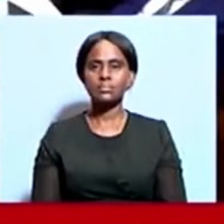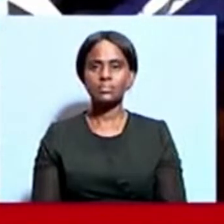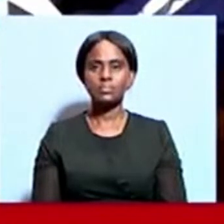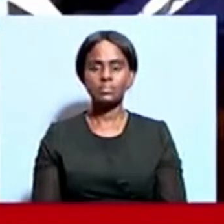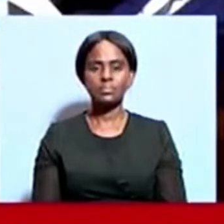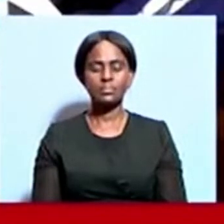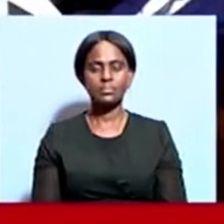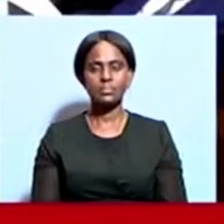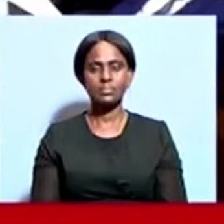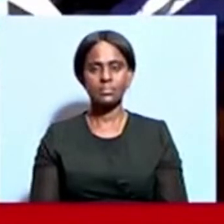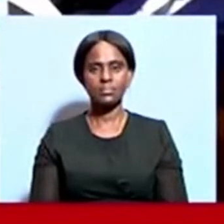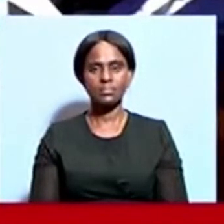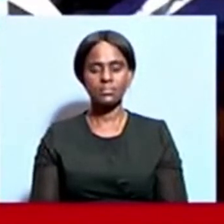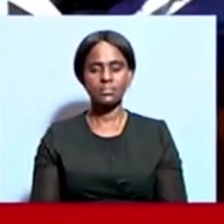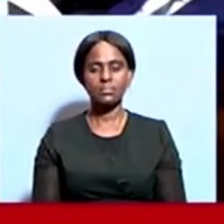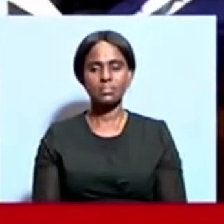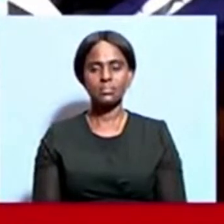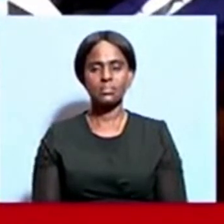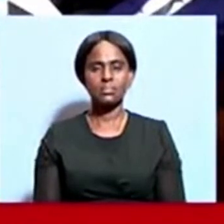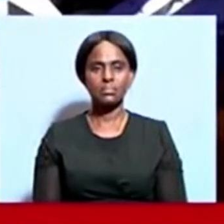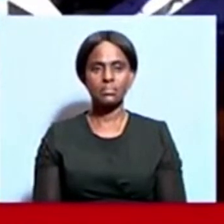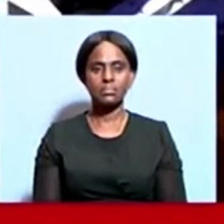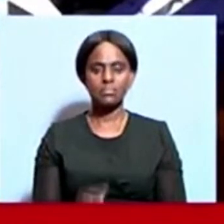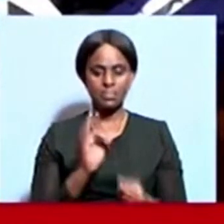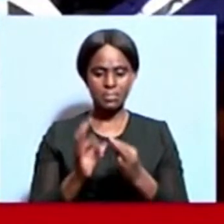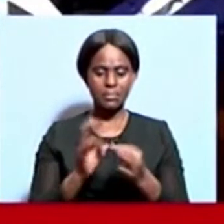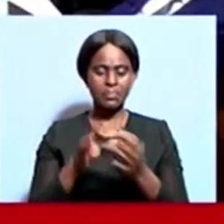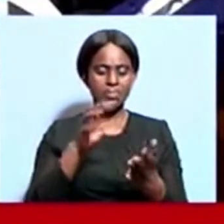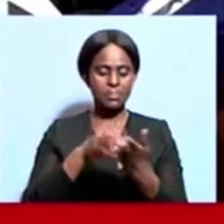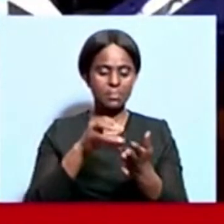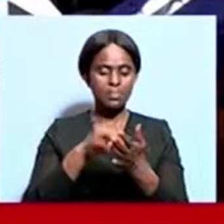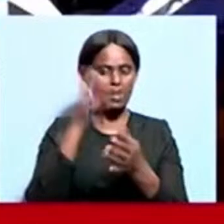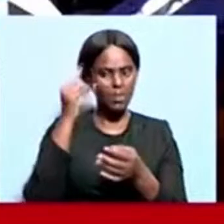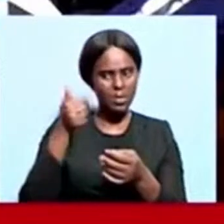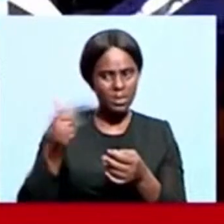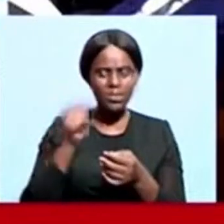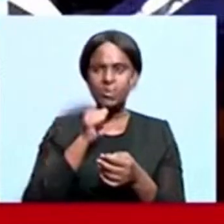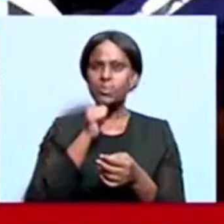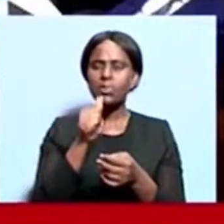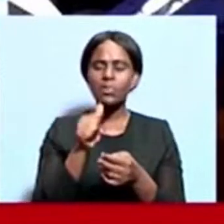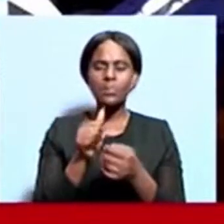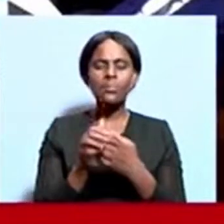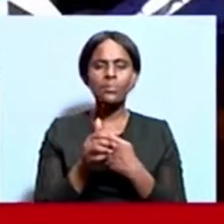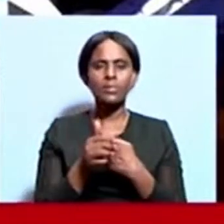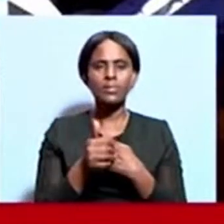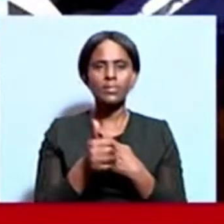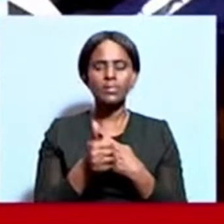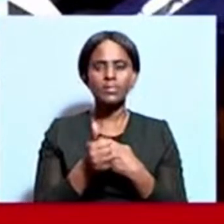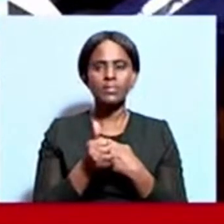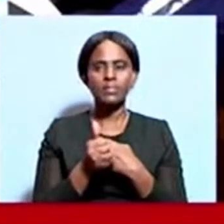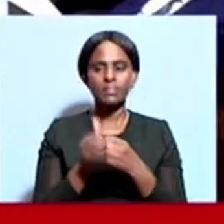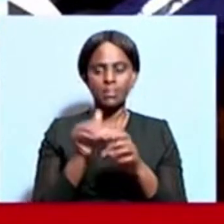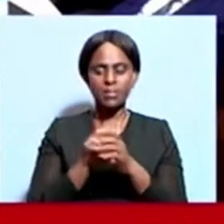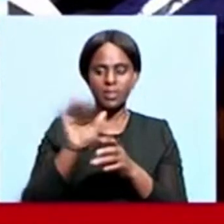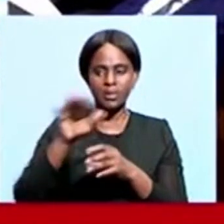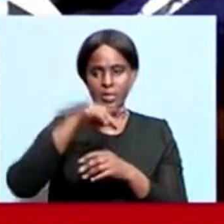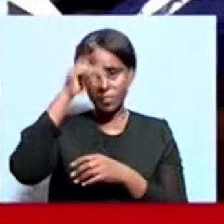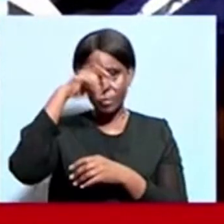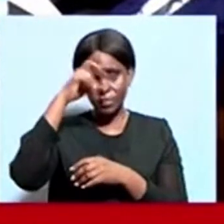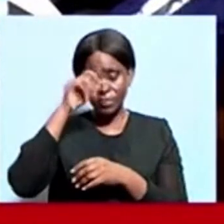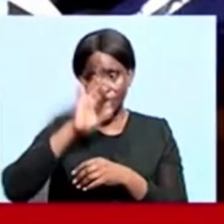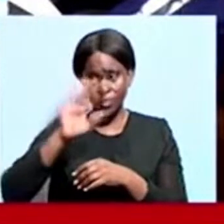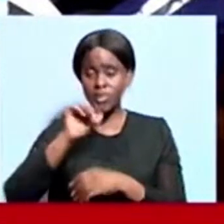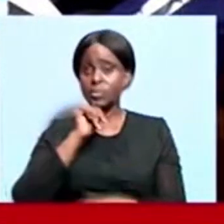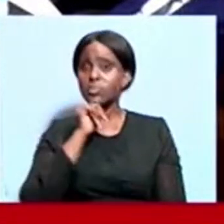Yes. Thank you so much. If that was the case, why didn't you, in your own wisdom,